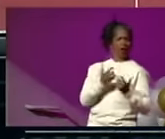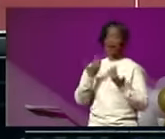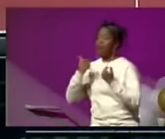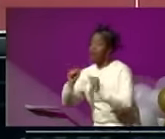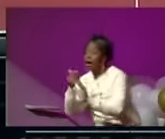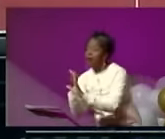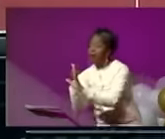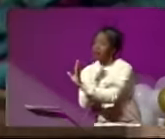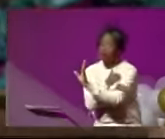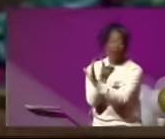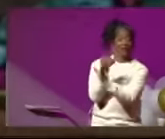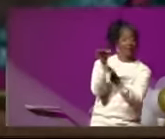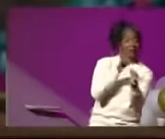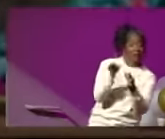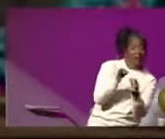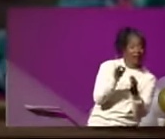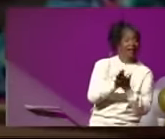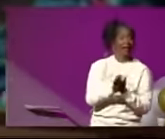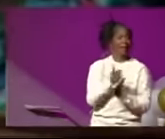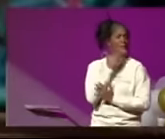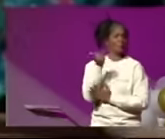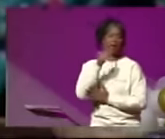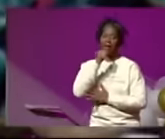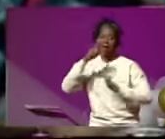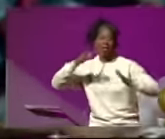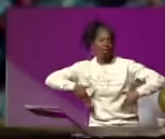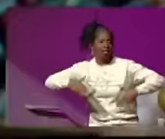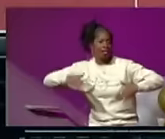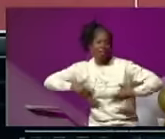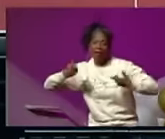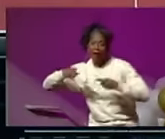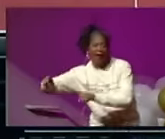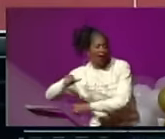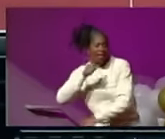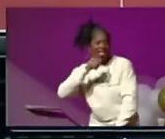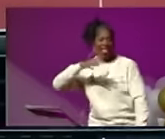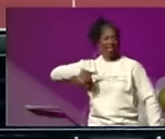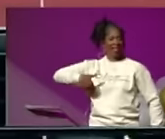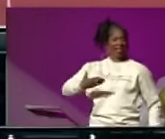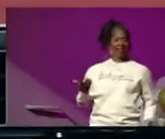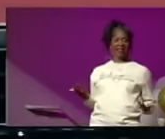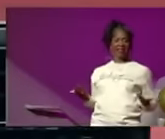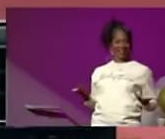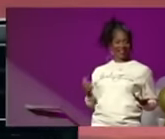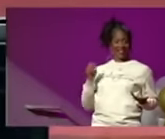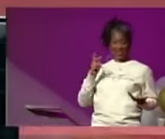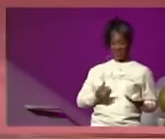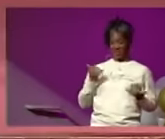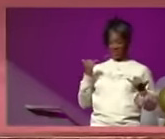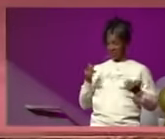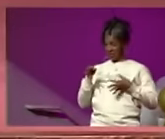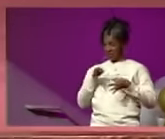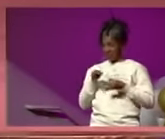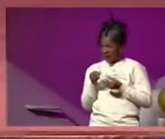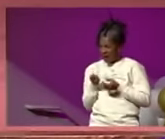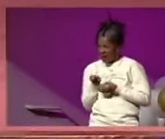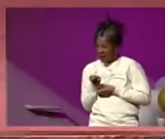the previews. The best is yet to come. I got to give you something else.